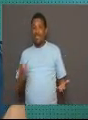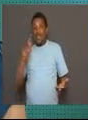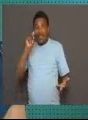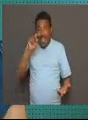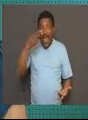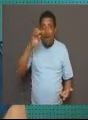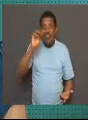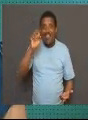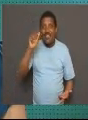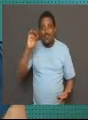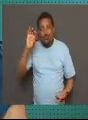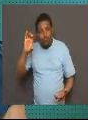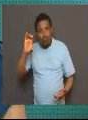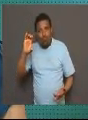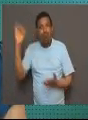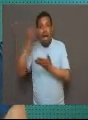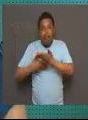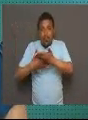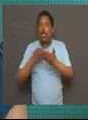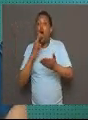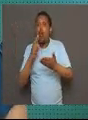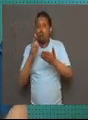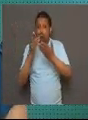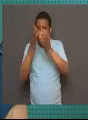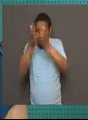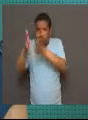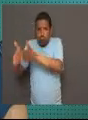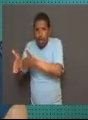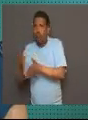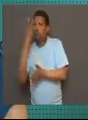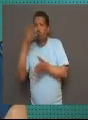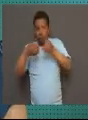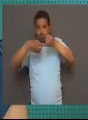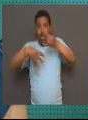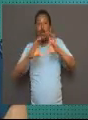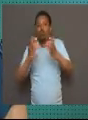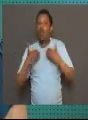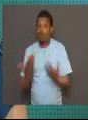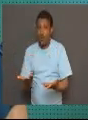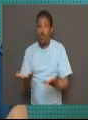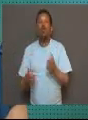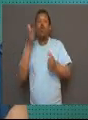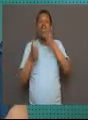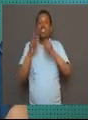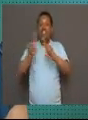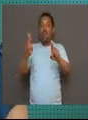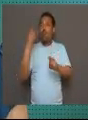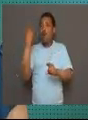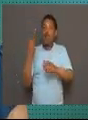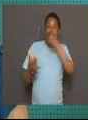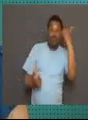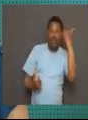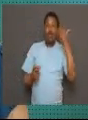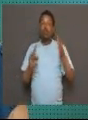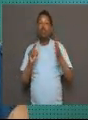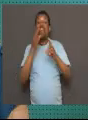Thematic maps are classified into two subgroups, which differ from one another